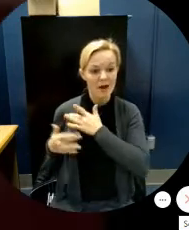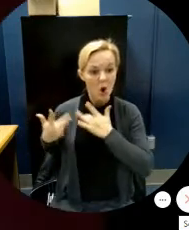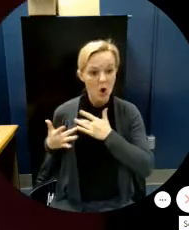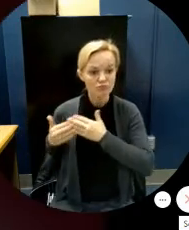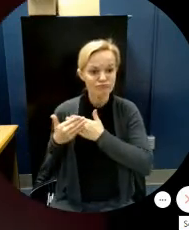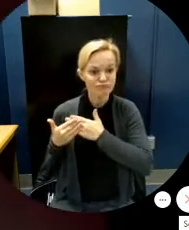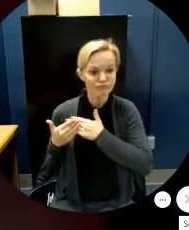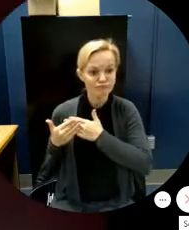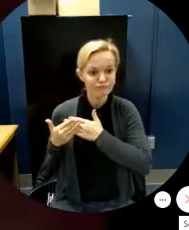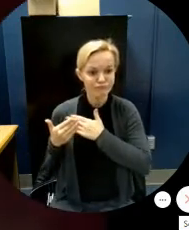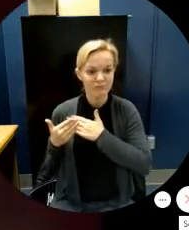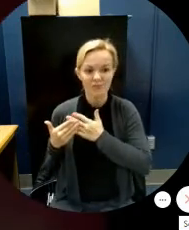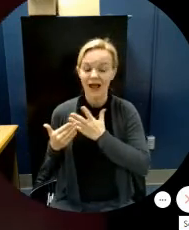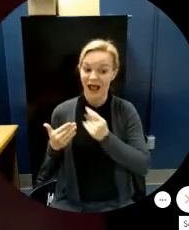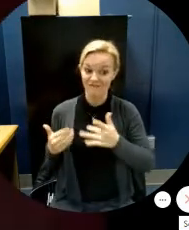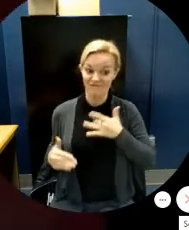nervous.